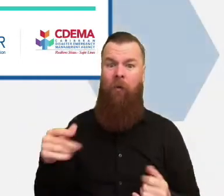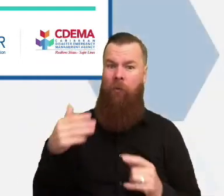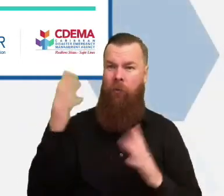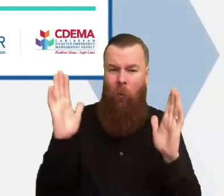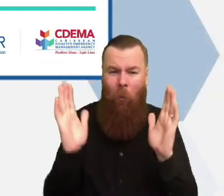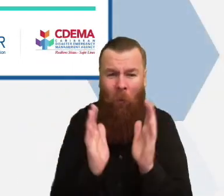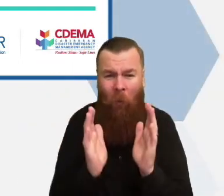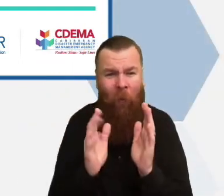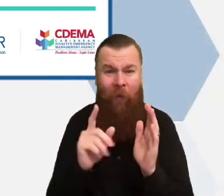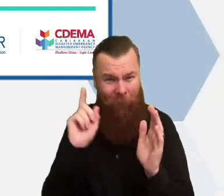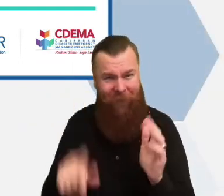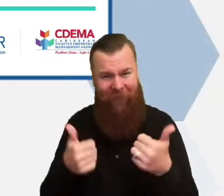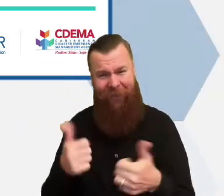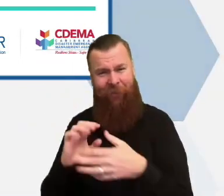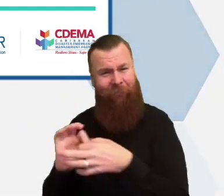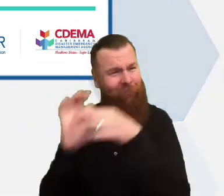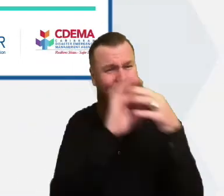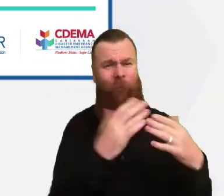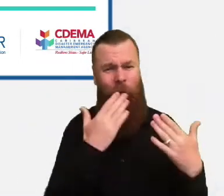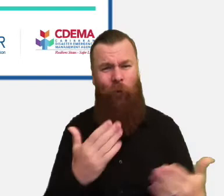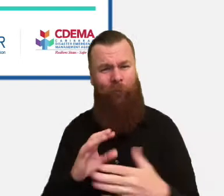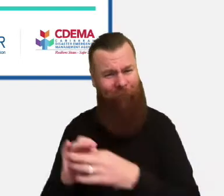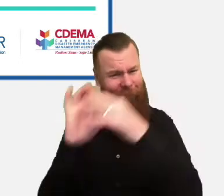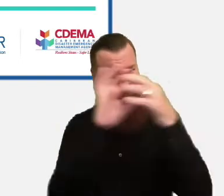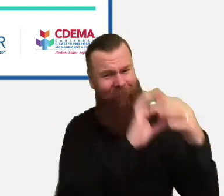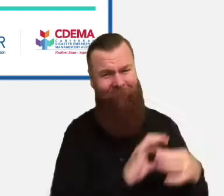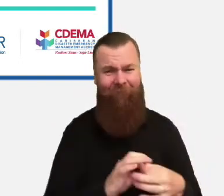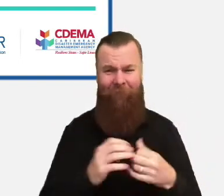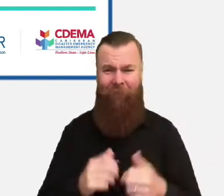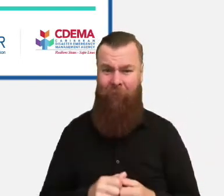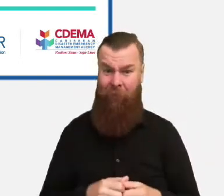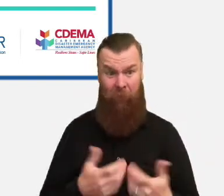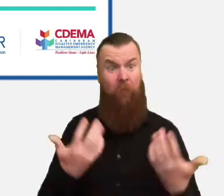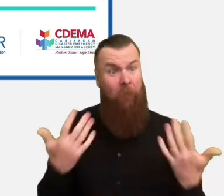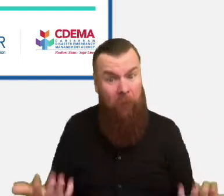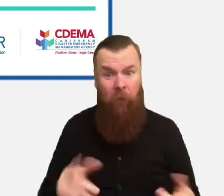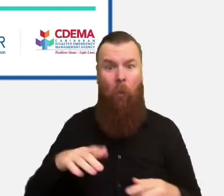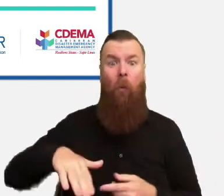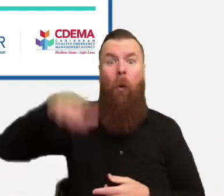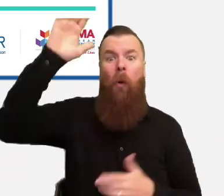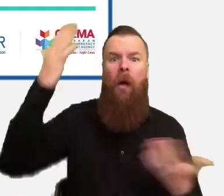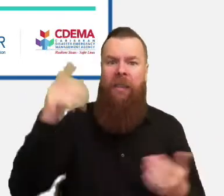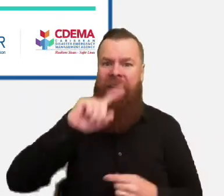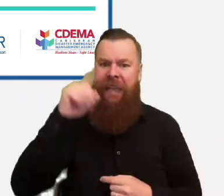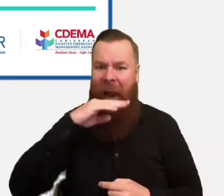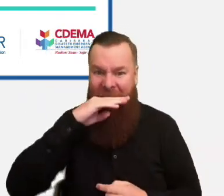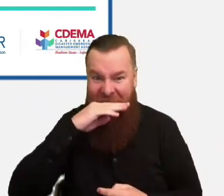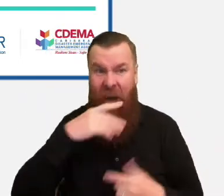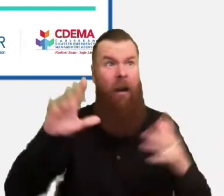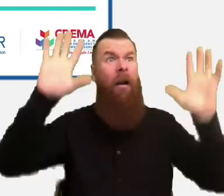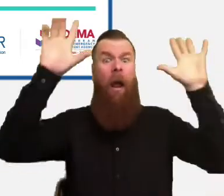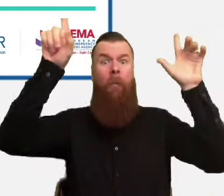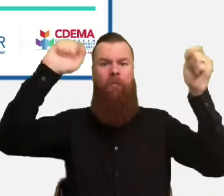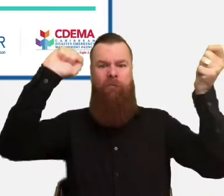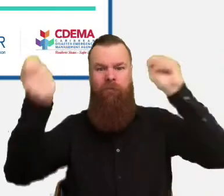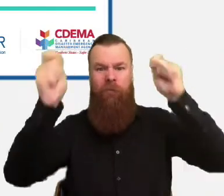scales. We also see rising risks of disasters brought on by the climate resilience emergency, which